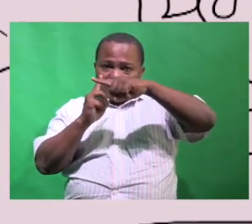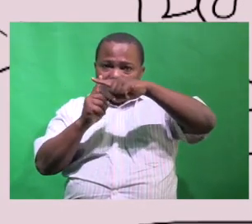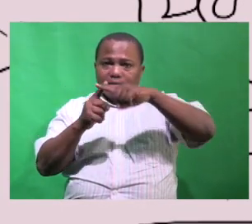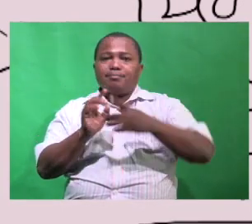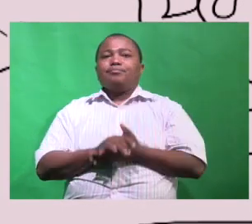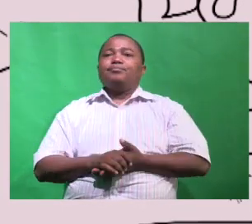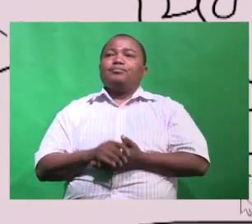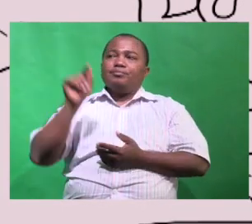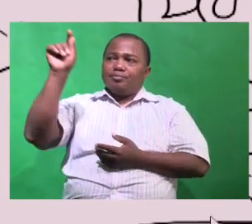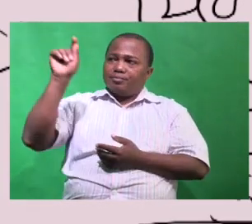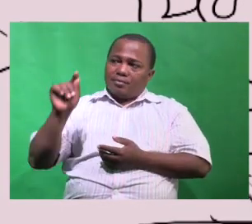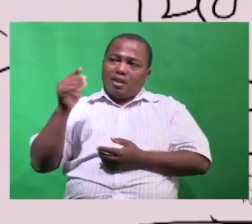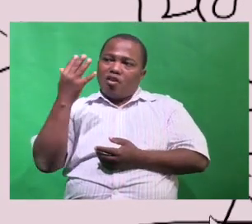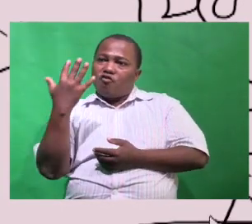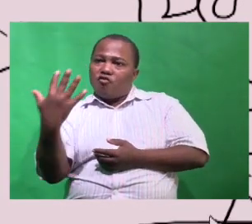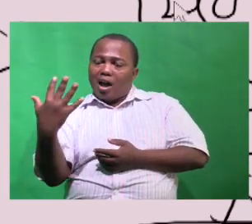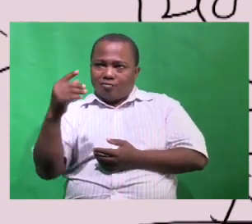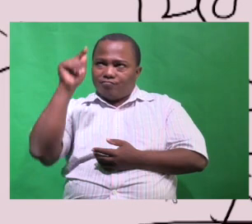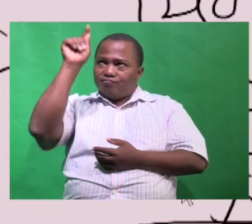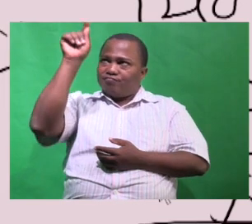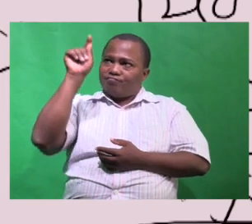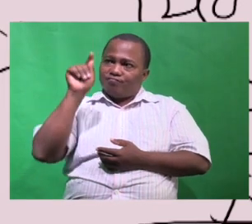5, 8,